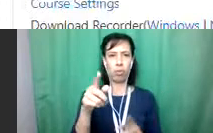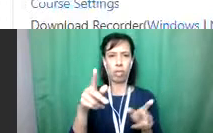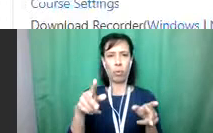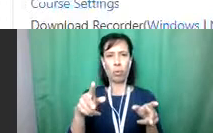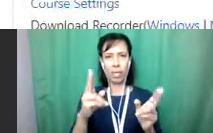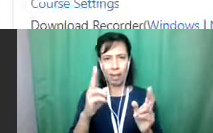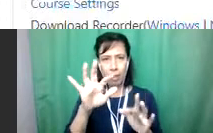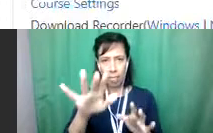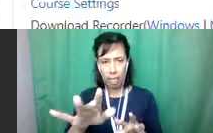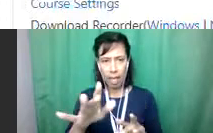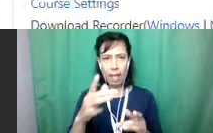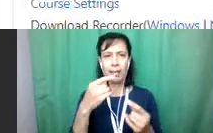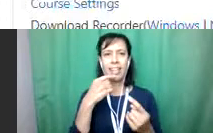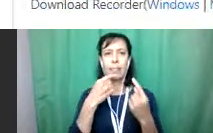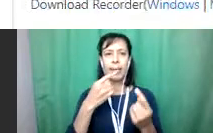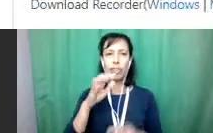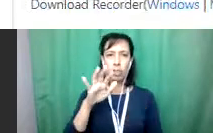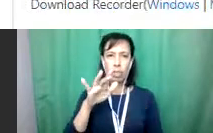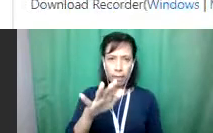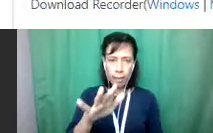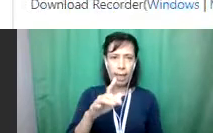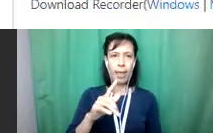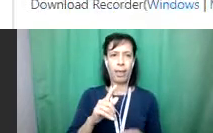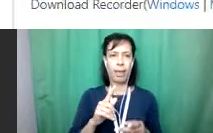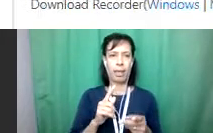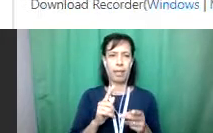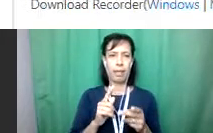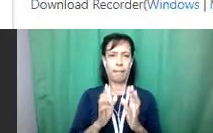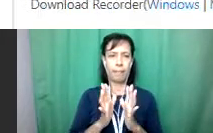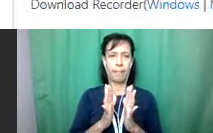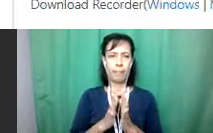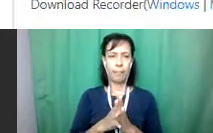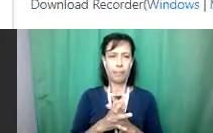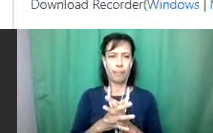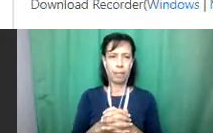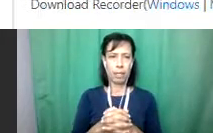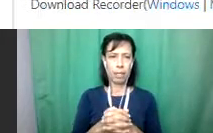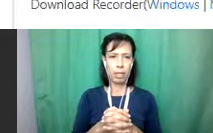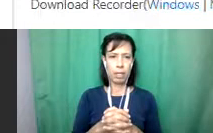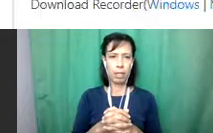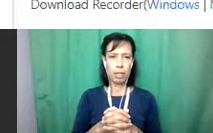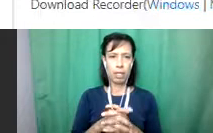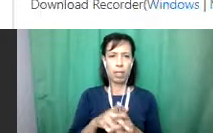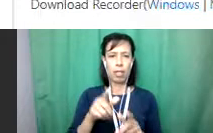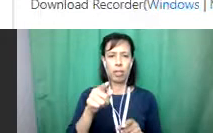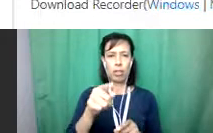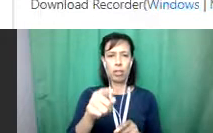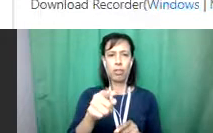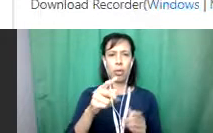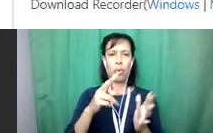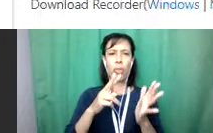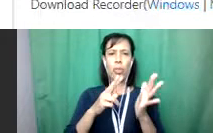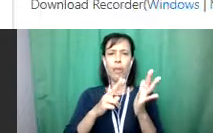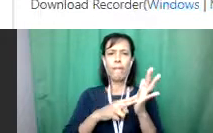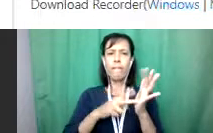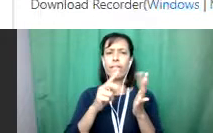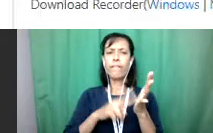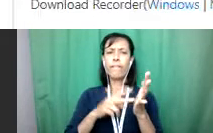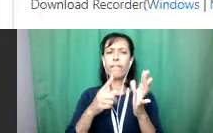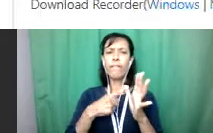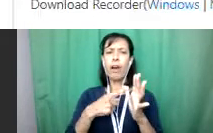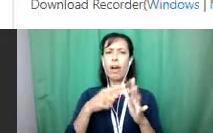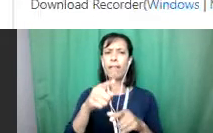could have a look at. There's those 2 articles, the links to the 2 articles. That's the plan to the Viva. I talked about that briefly